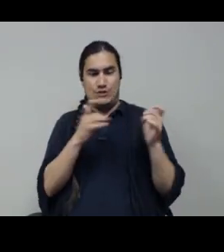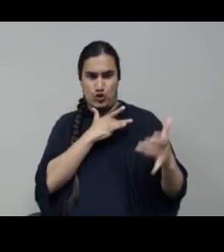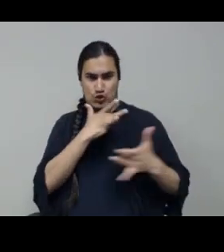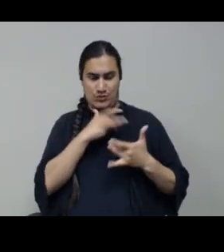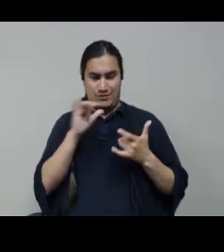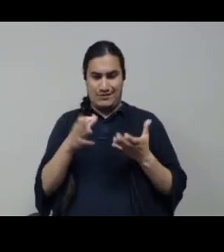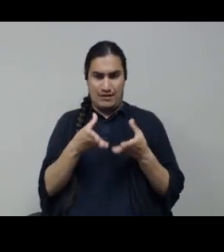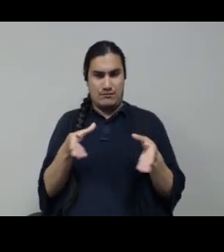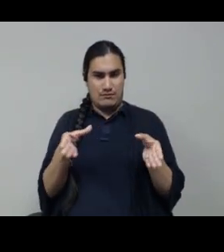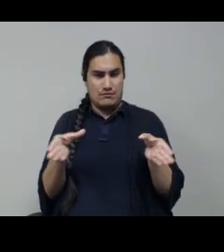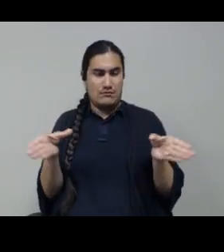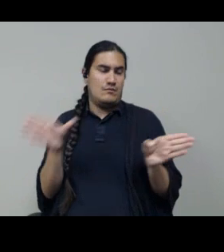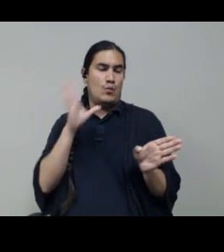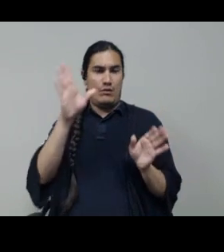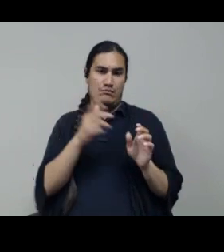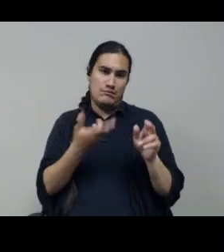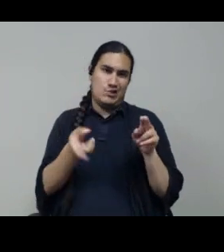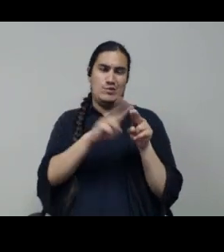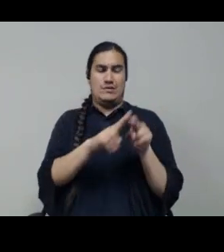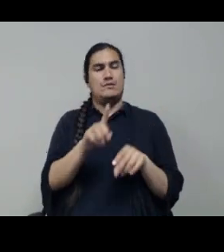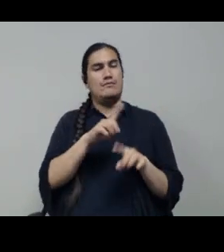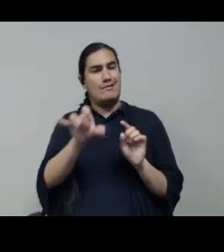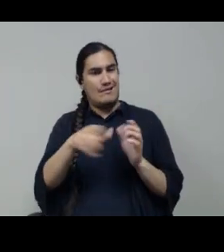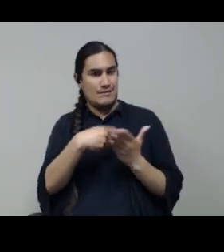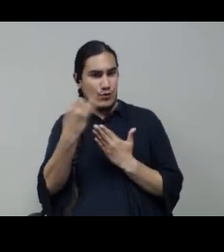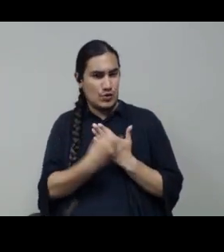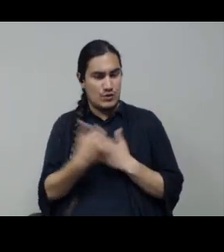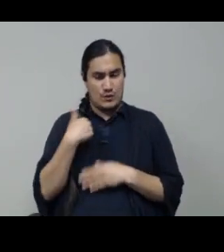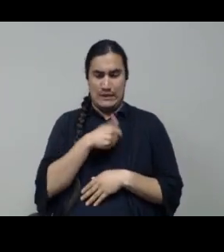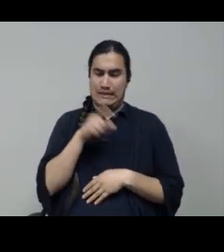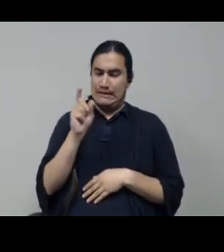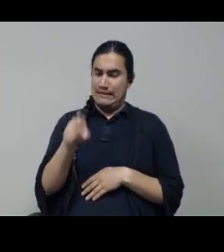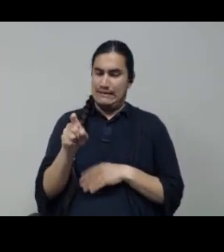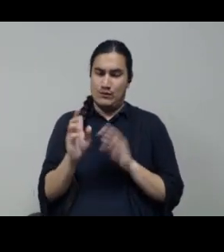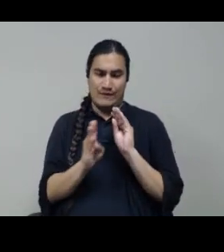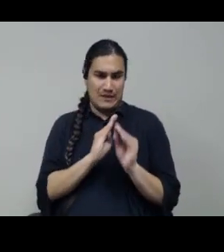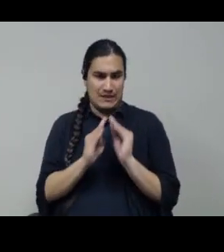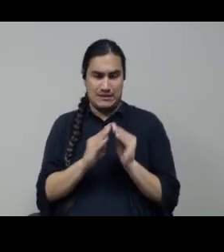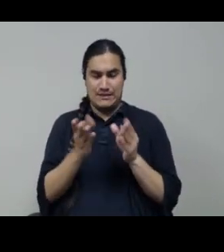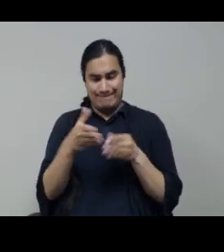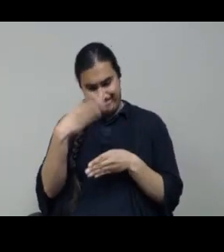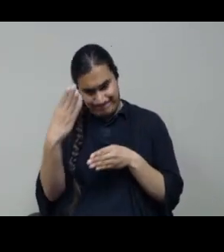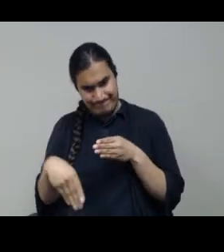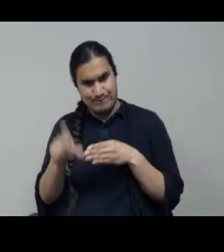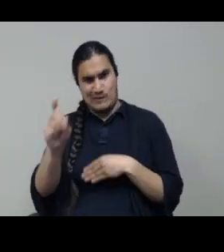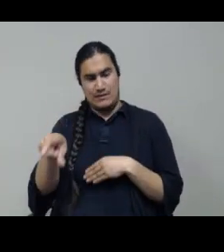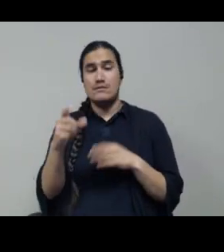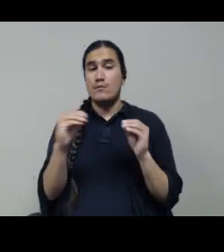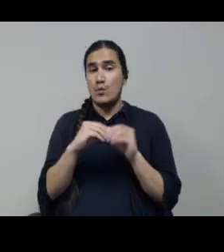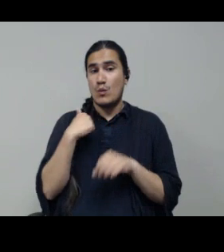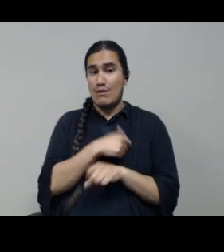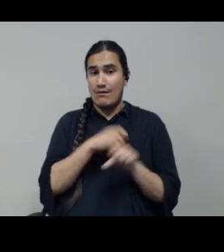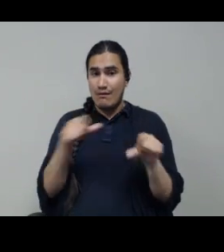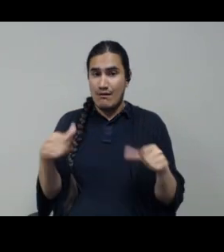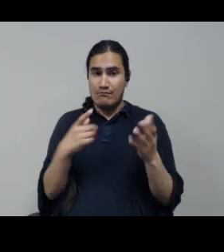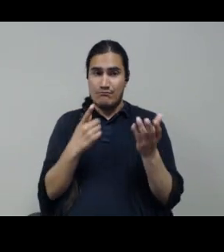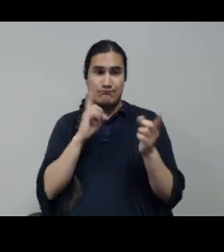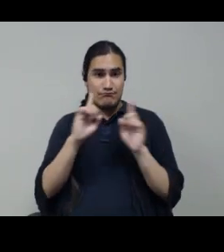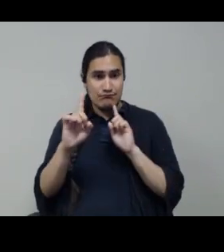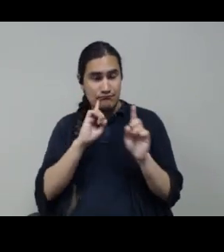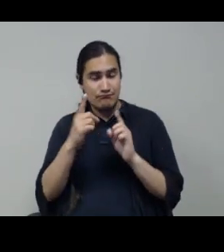and it's going to increase in B&T, but that's a project that needs to get fixed, needs to be done, needs to be completed. And the more that we can have discussions and we